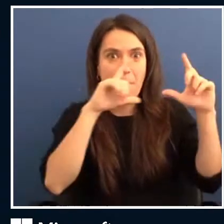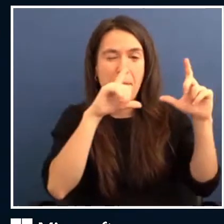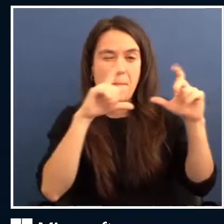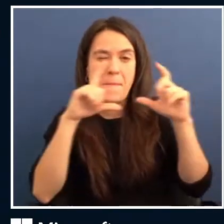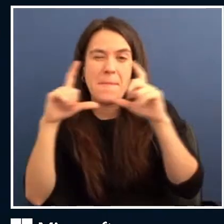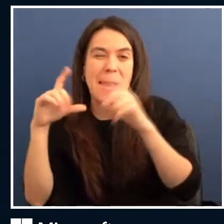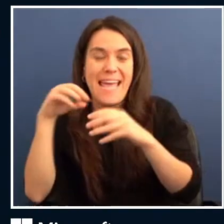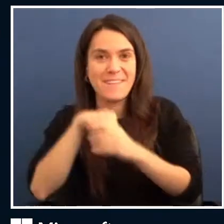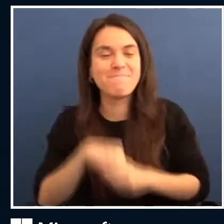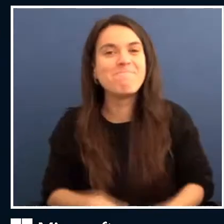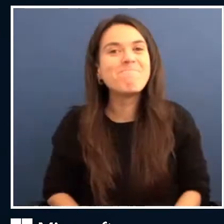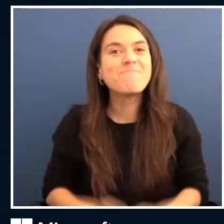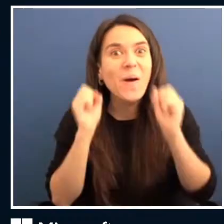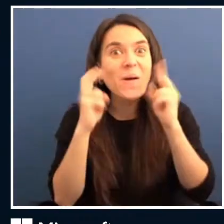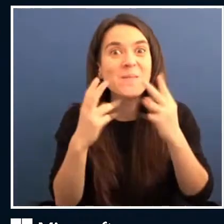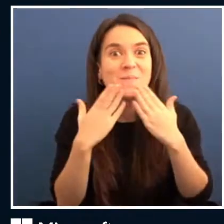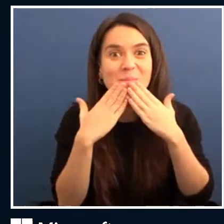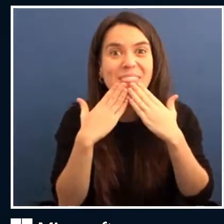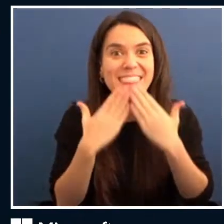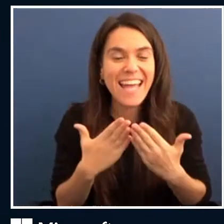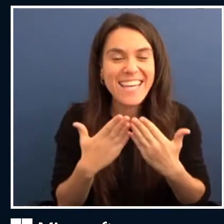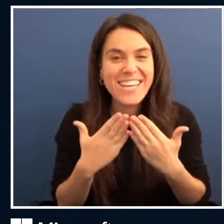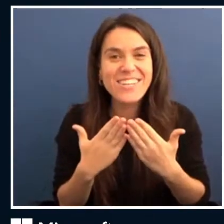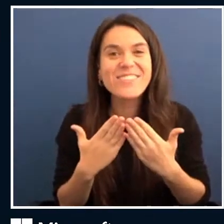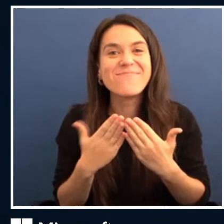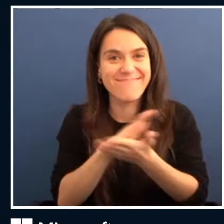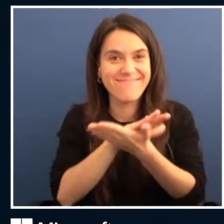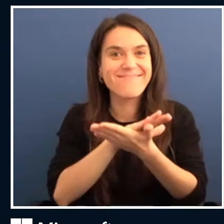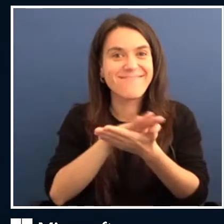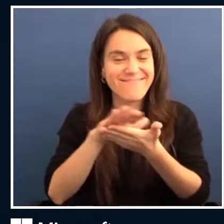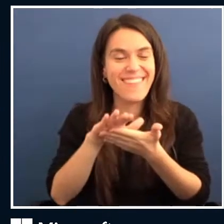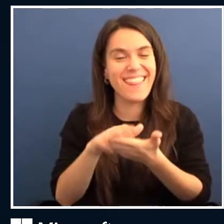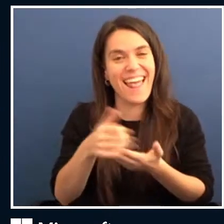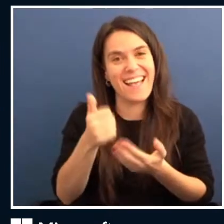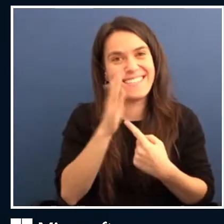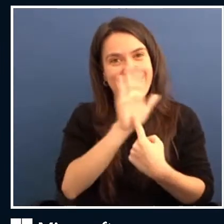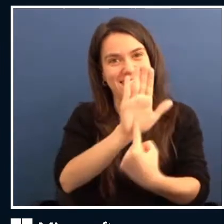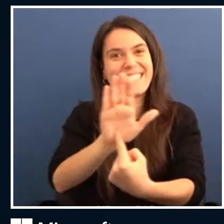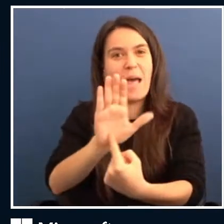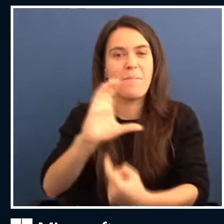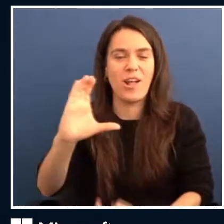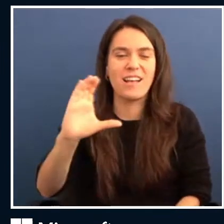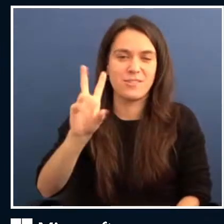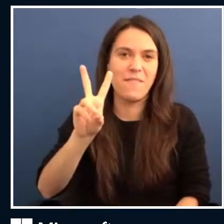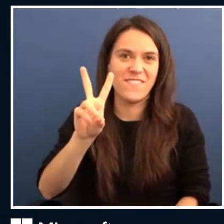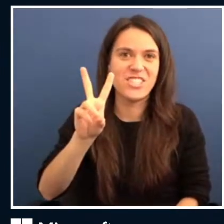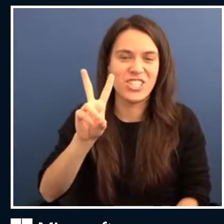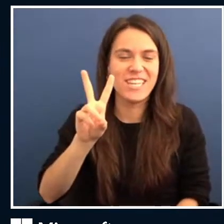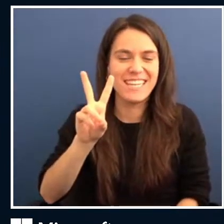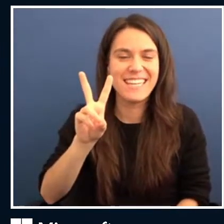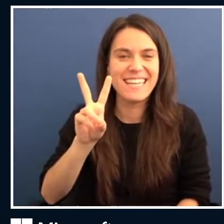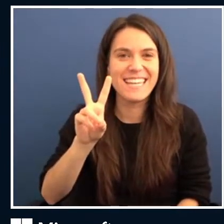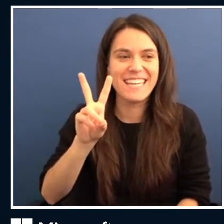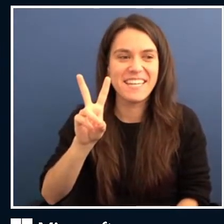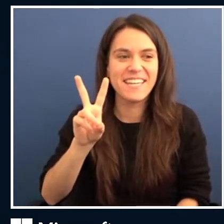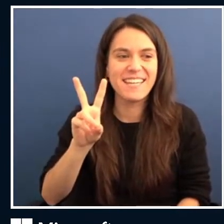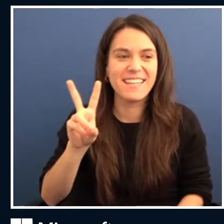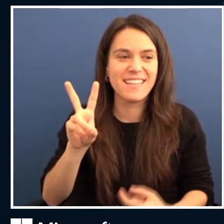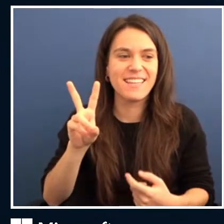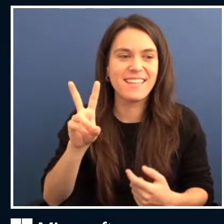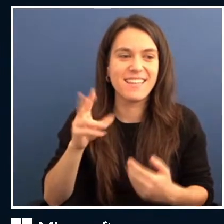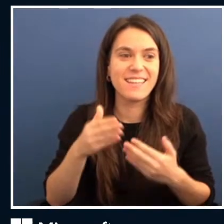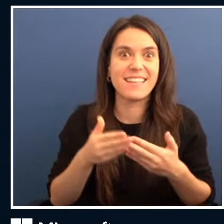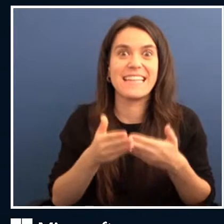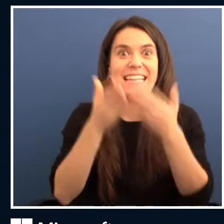Okay, yeah, thanks so much. That was a really nice example of custom vision, and everybody who faced the problem